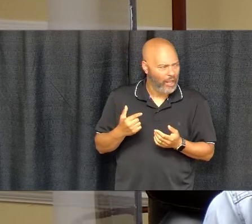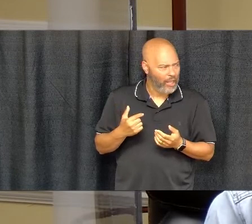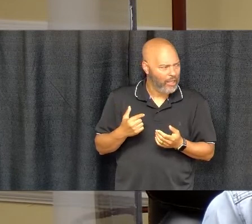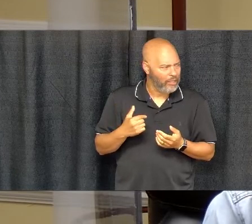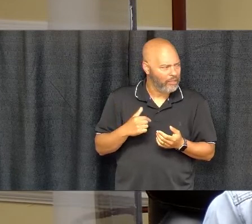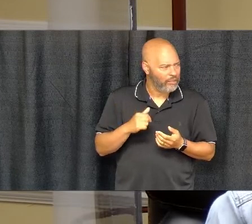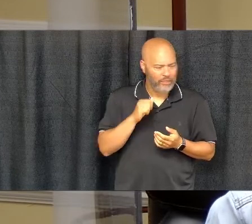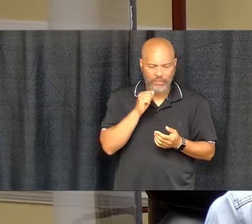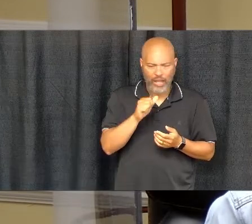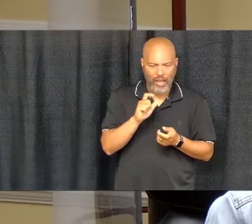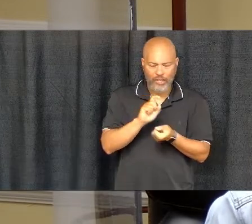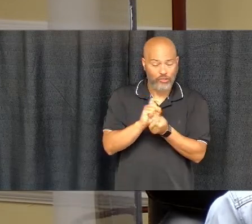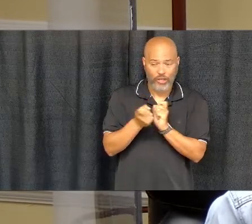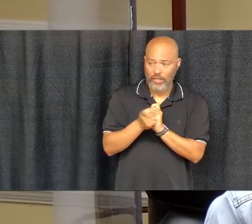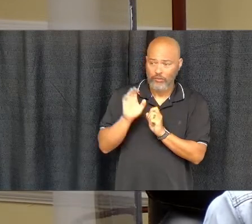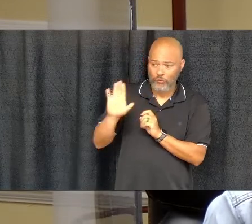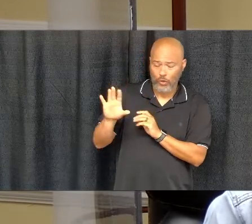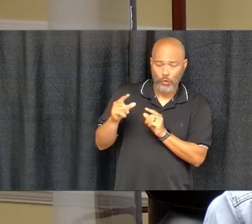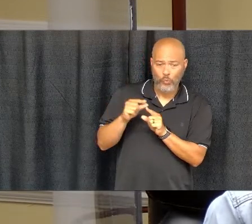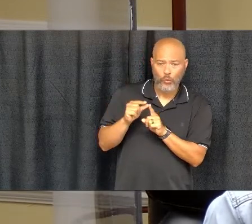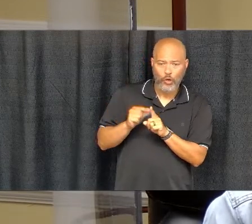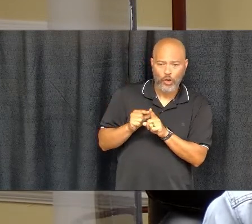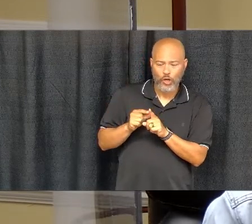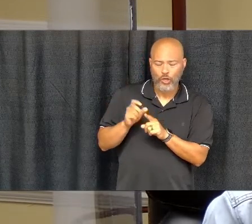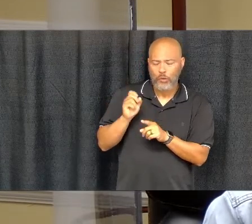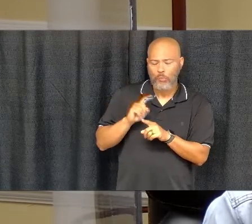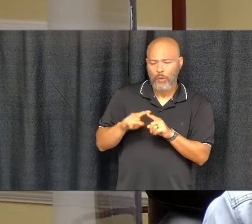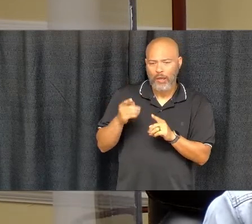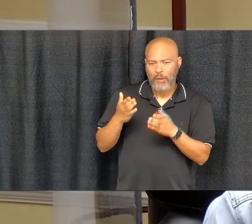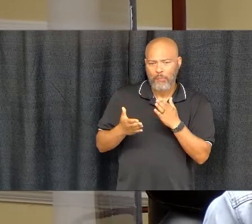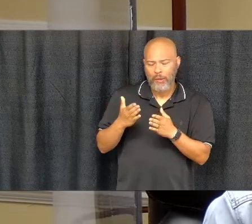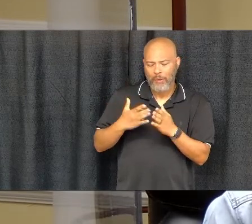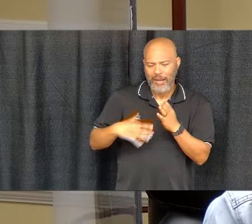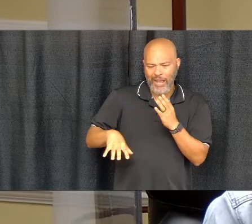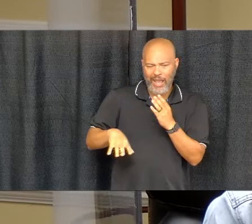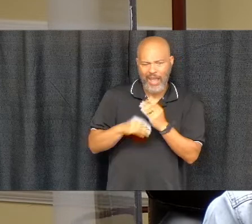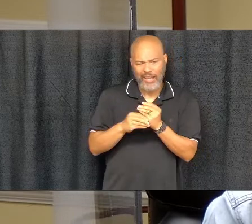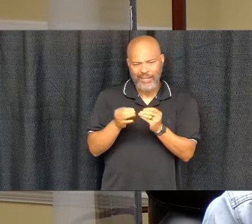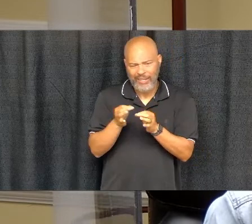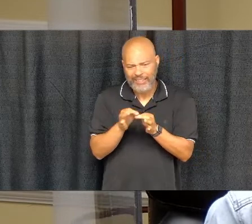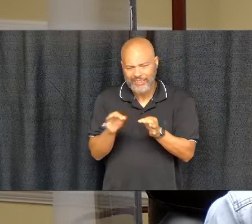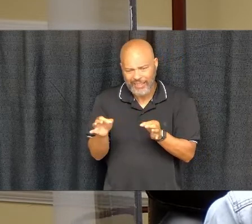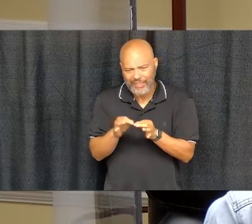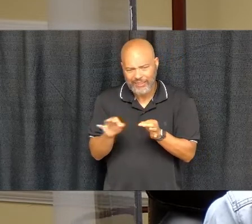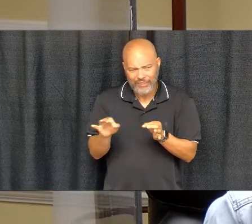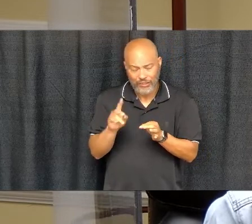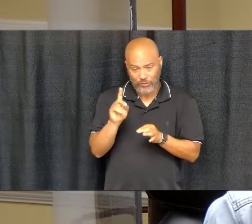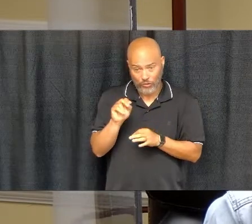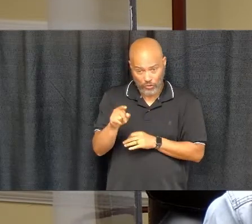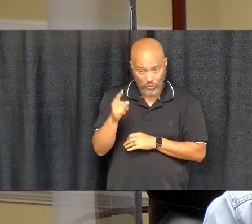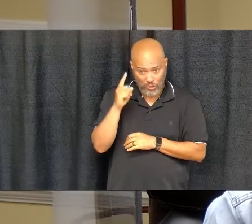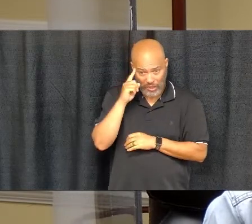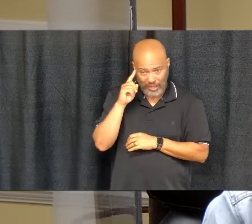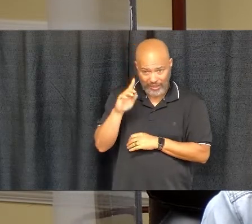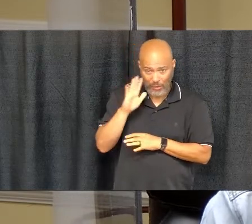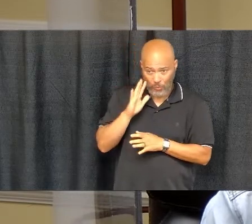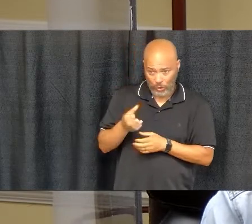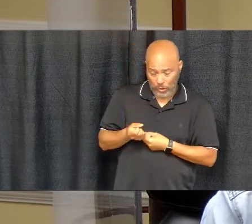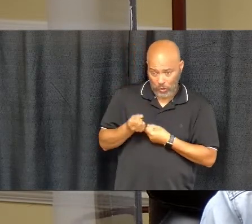not change any of your wording, but maybe just add a sentence like that. Do you think that would